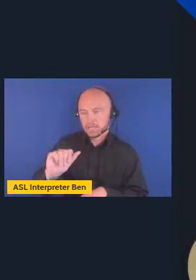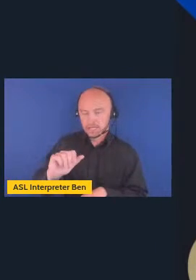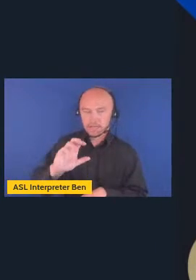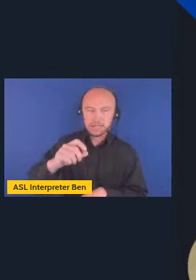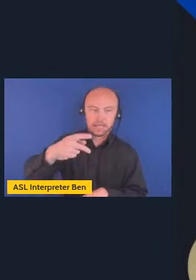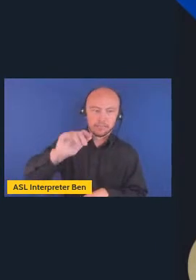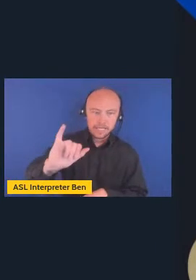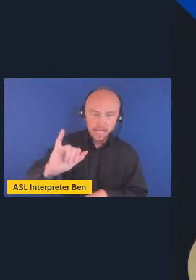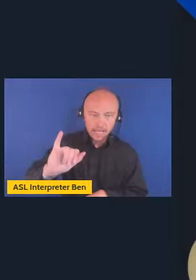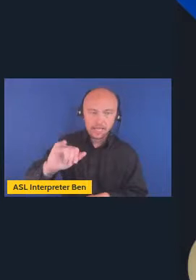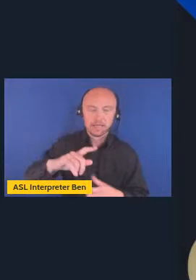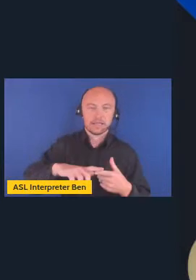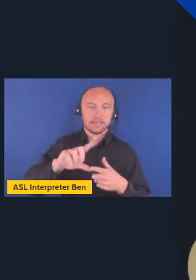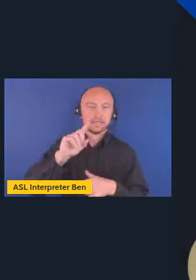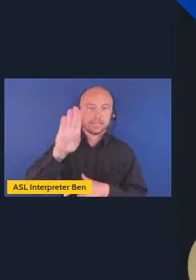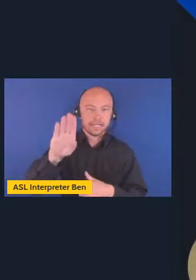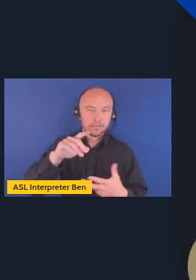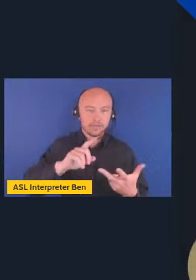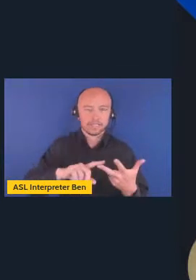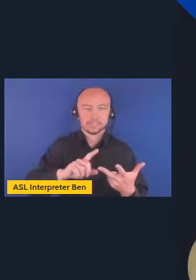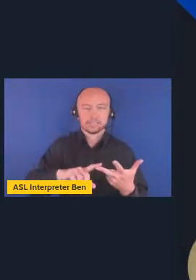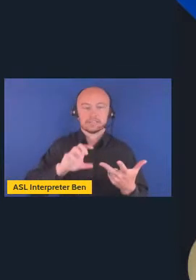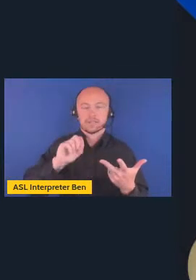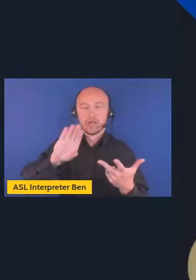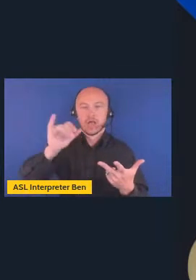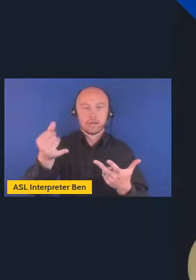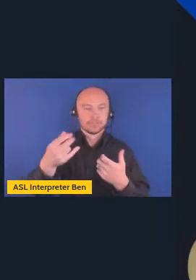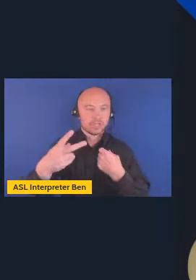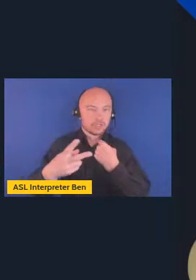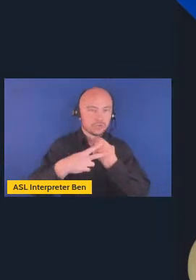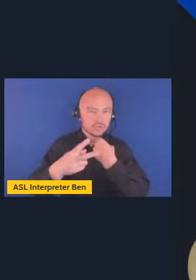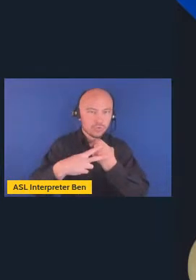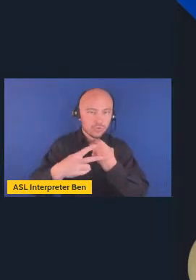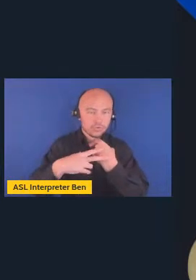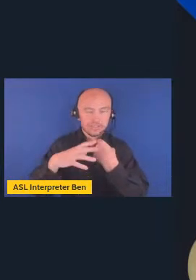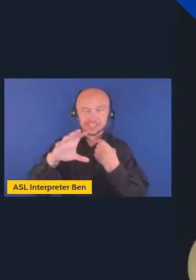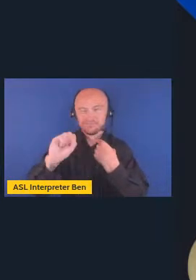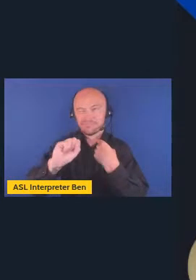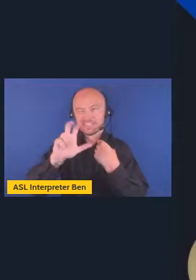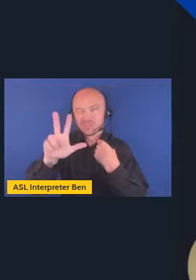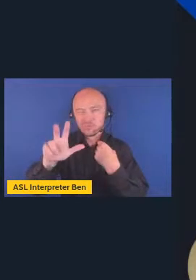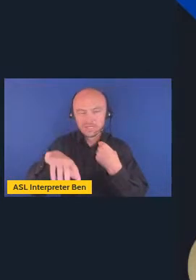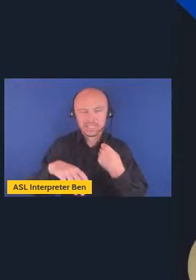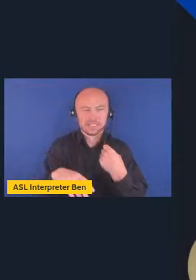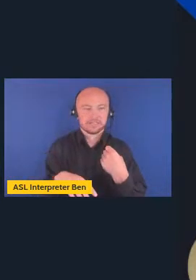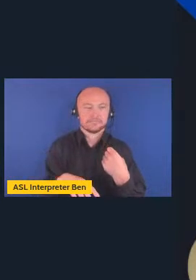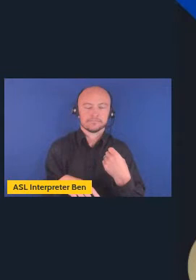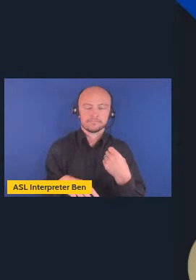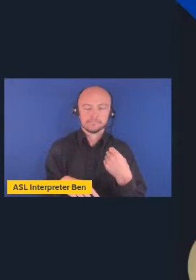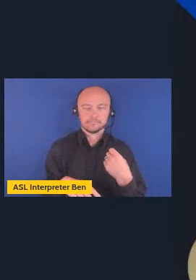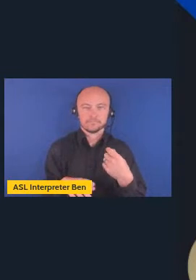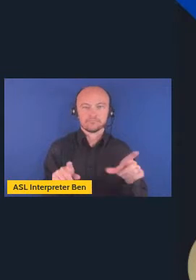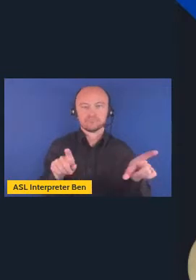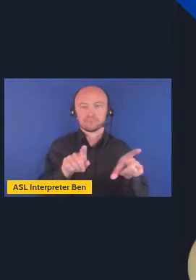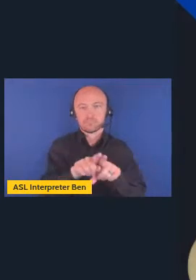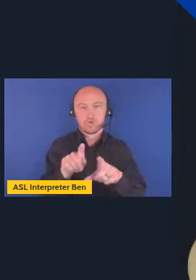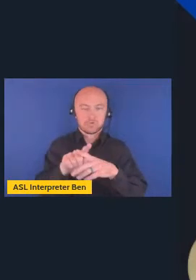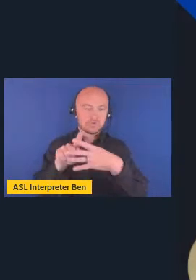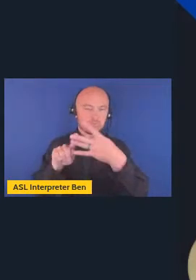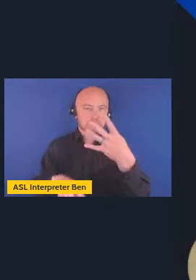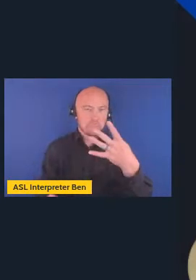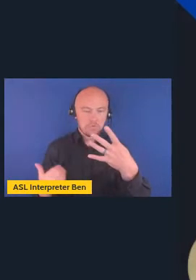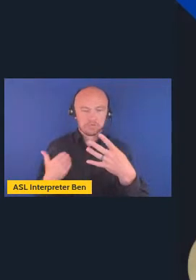gateway, databases like DynamoDB, object storage like S3. There's also other things you can do